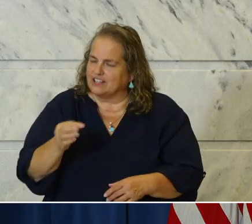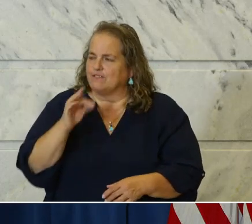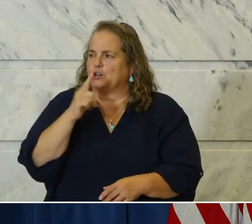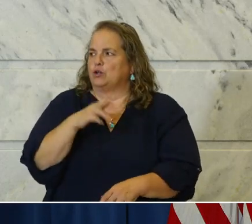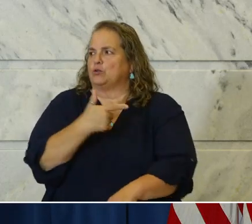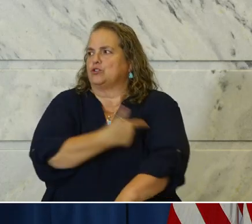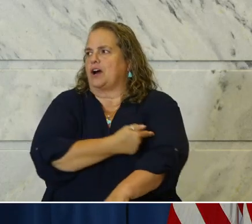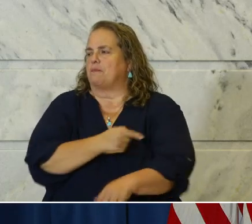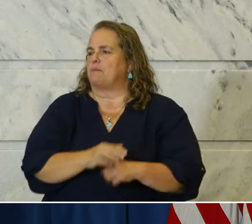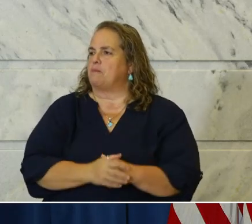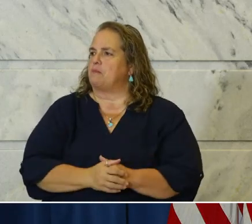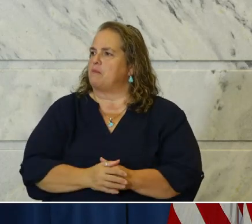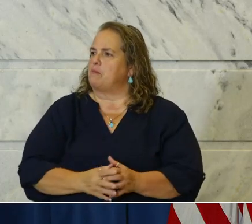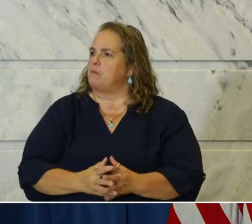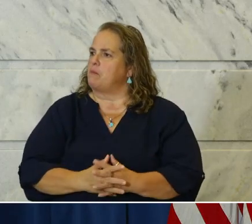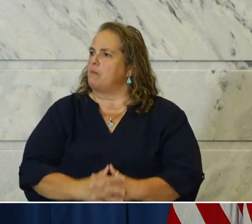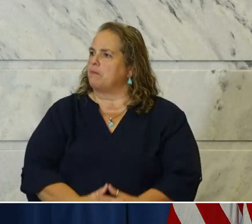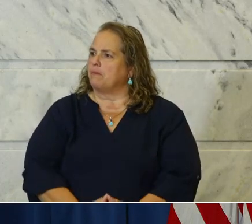shot.